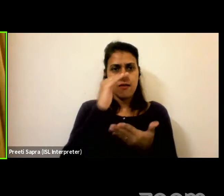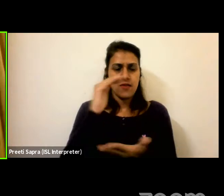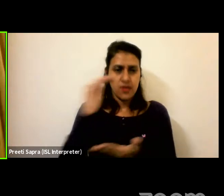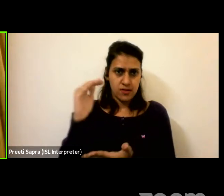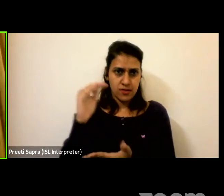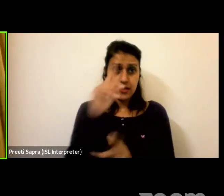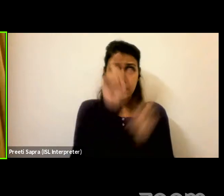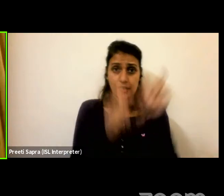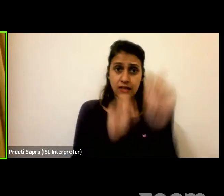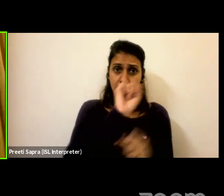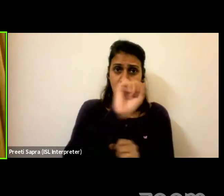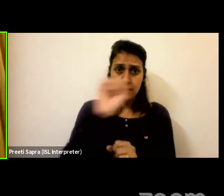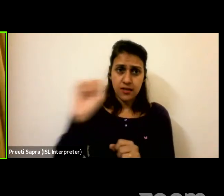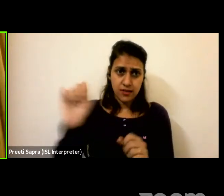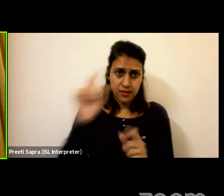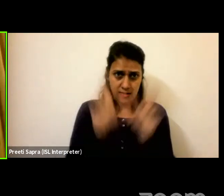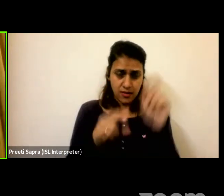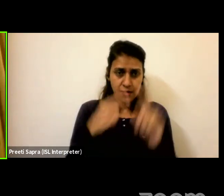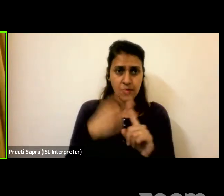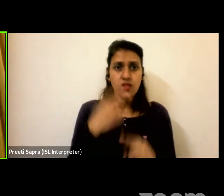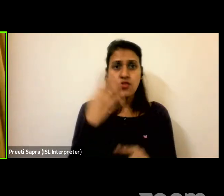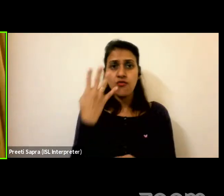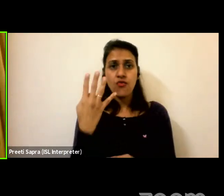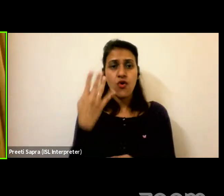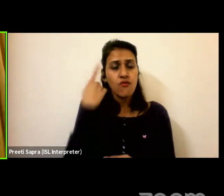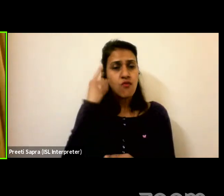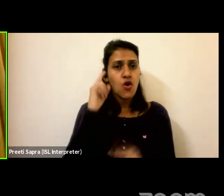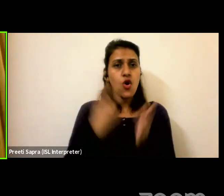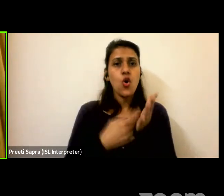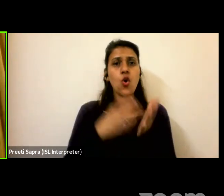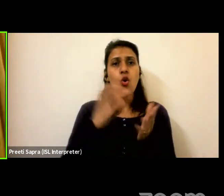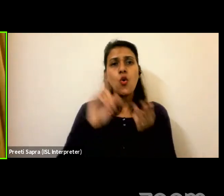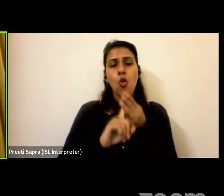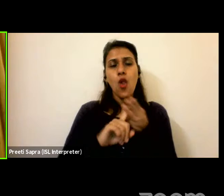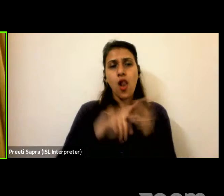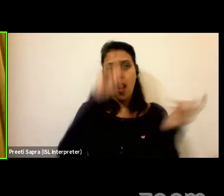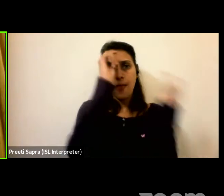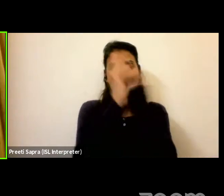categories and 4 for role model companies and organizations.